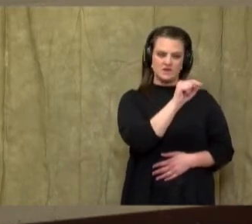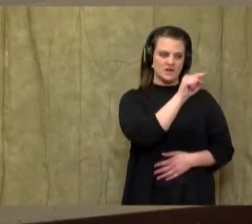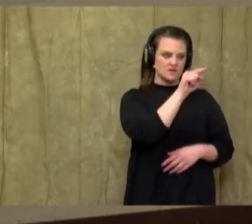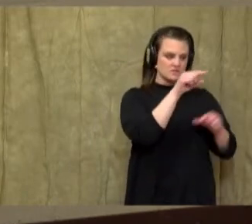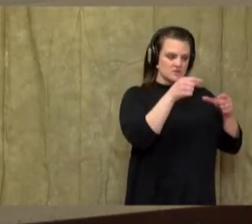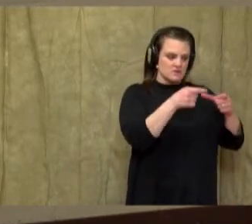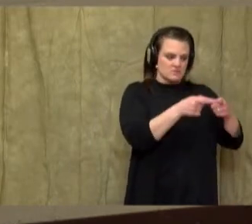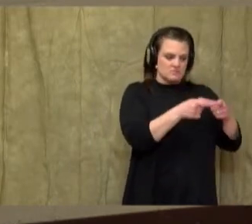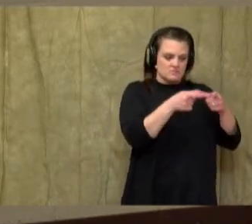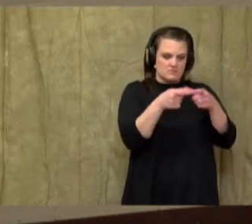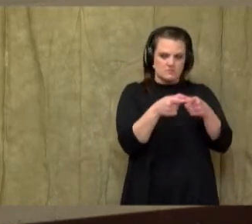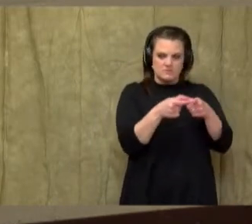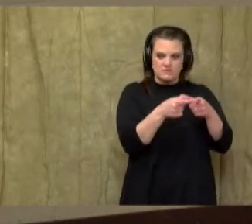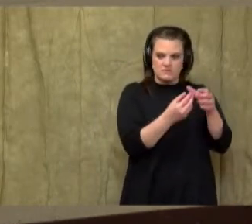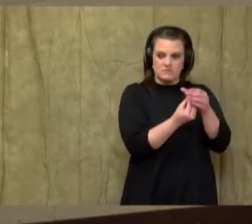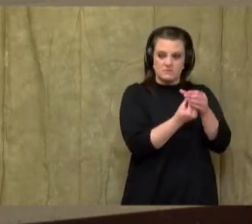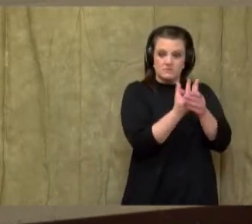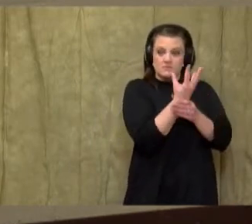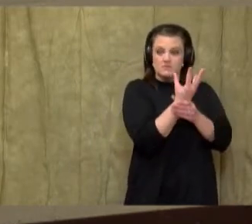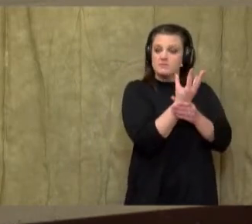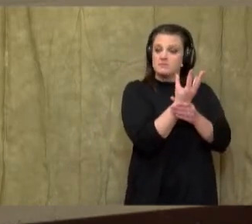5 and 10.